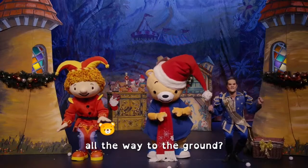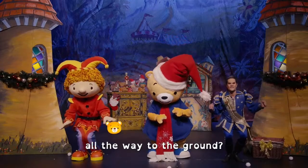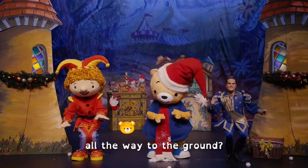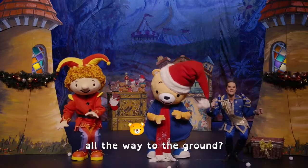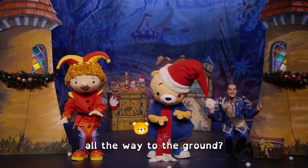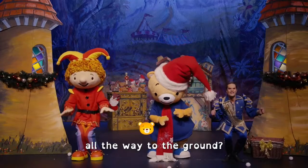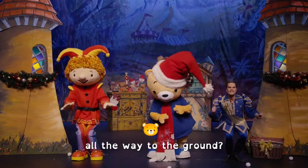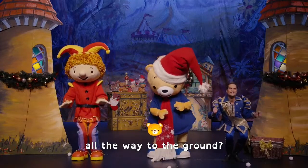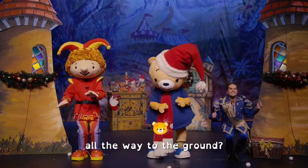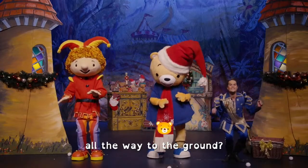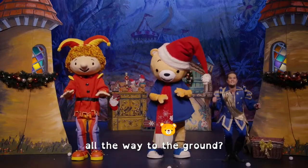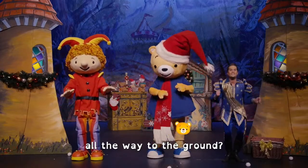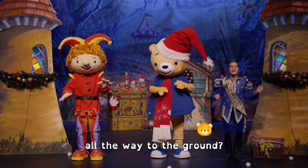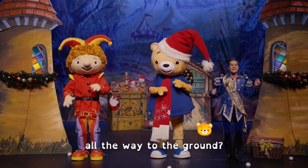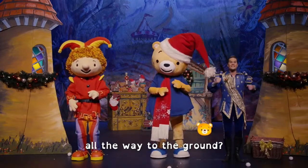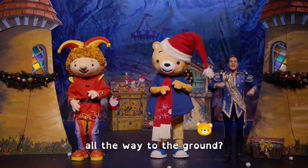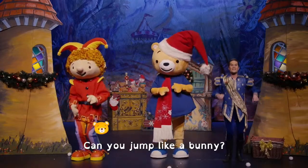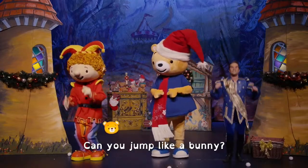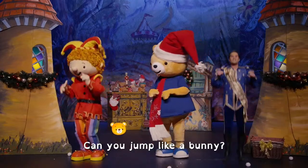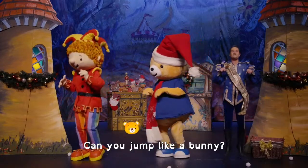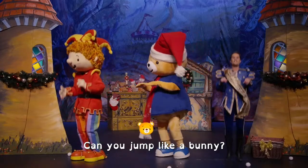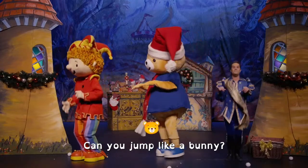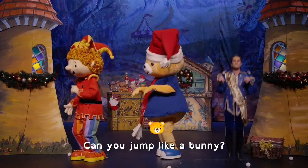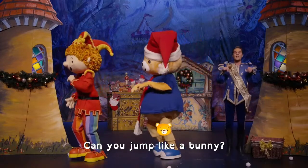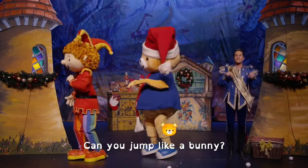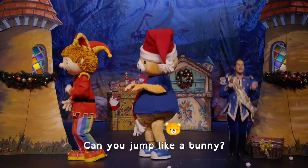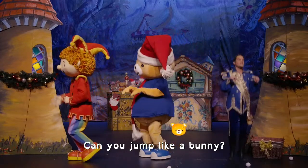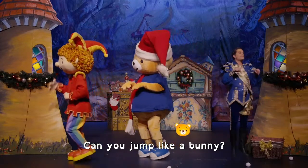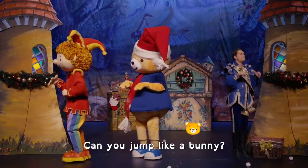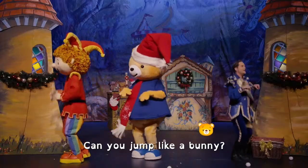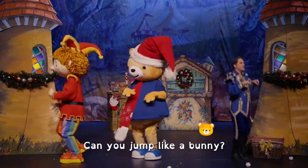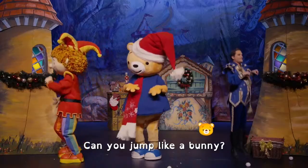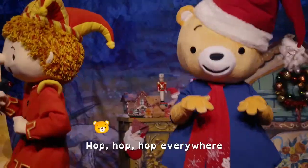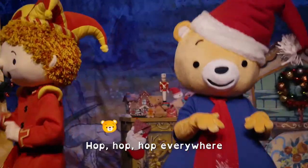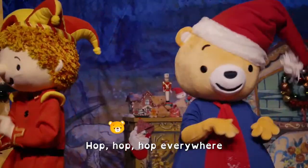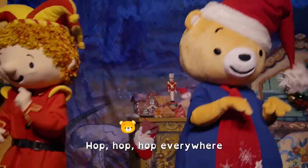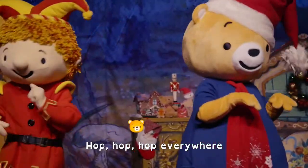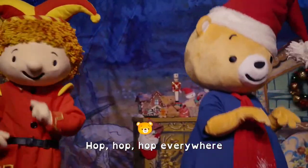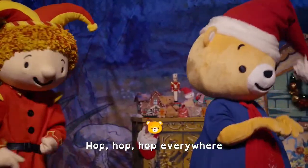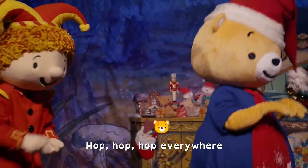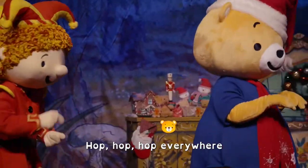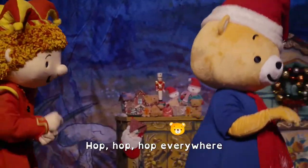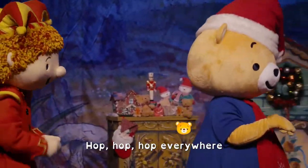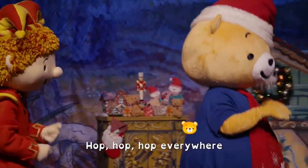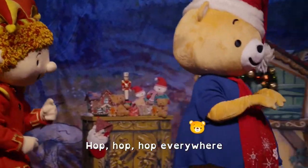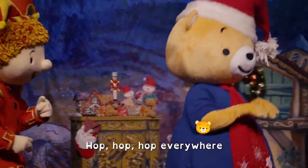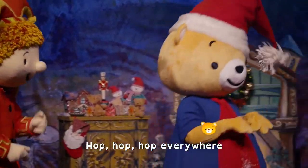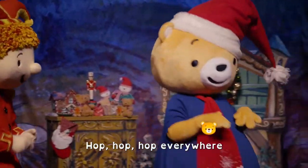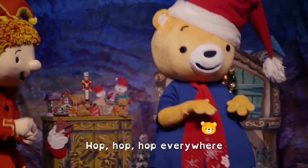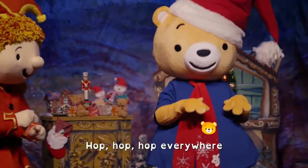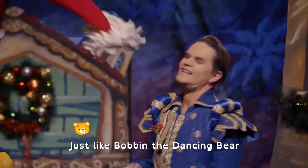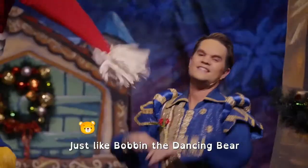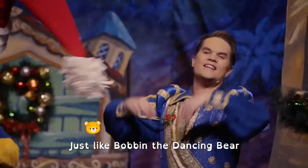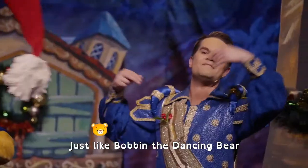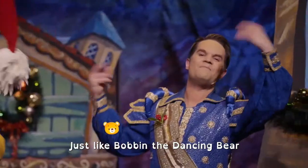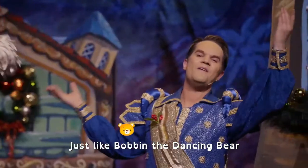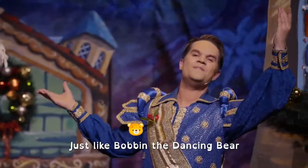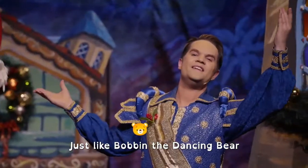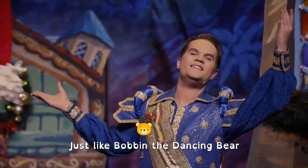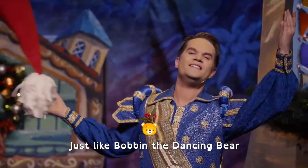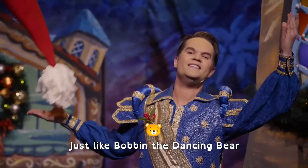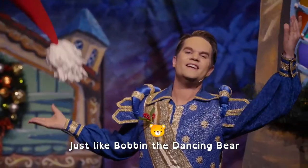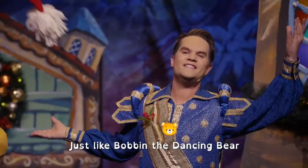bottom all the way to the ground? Can you jump like a bunny, hop, hop, hop, everywhere, just